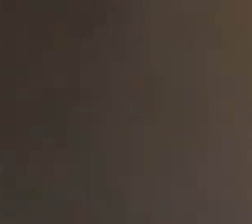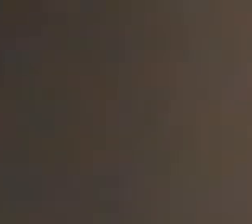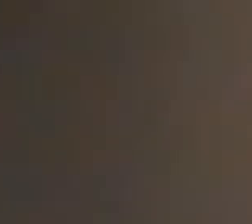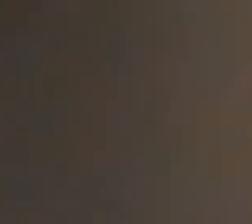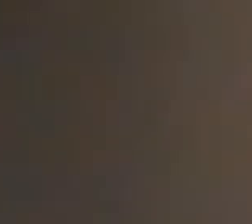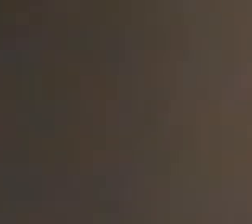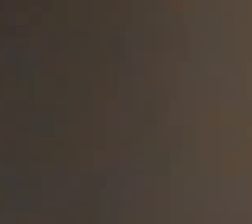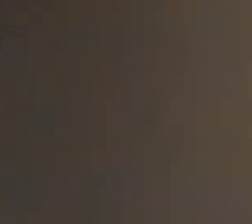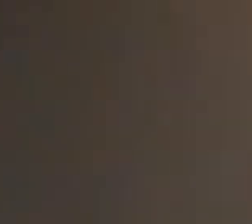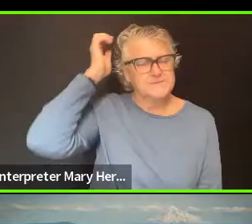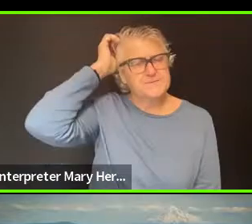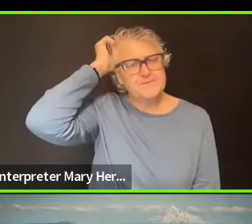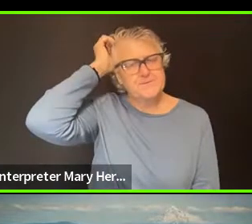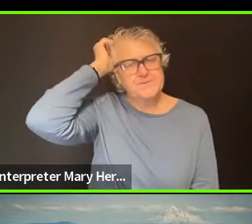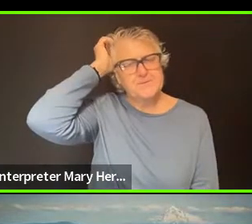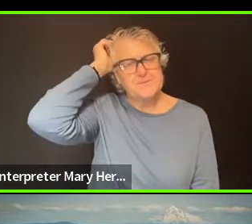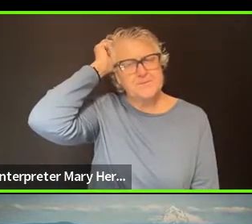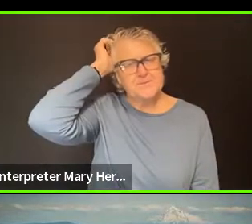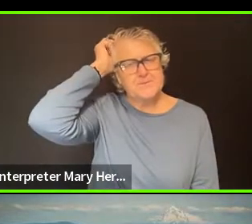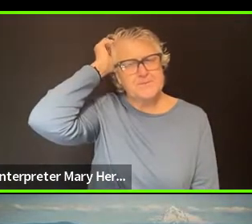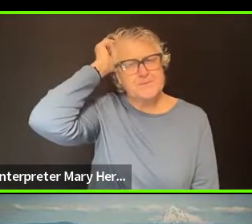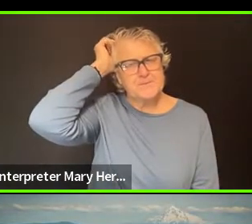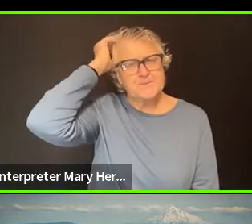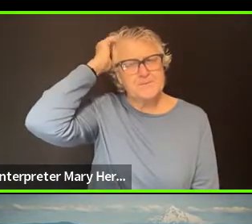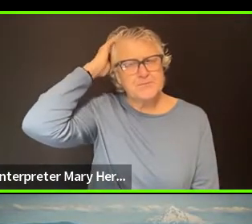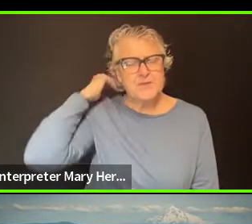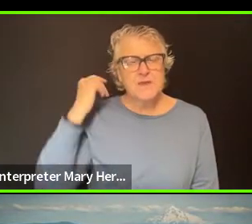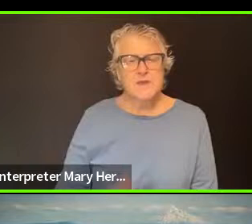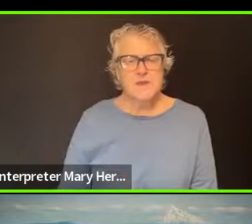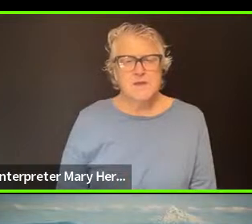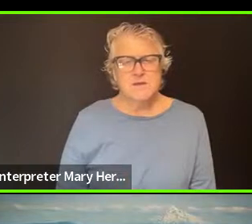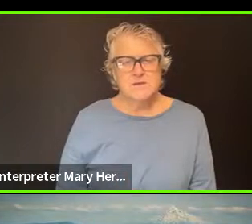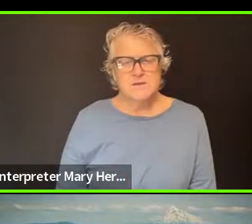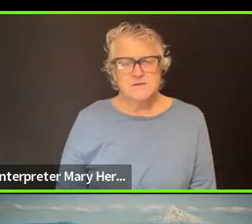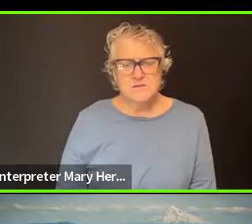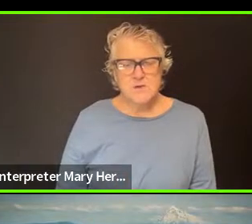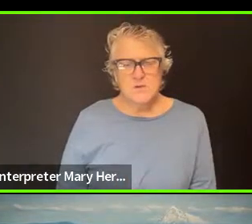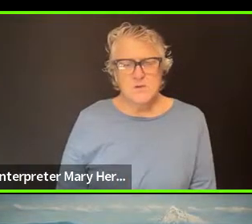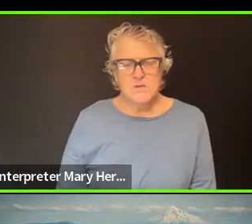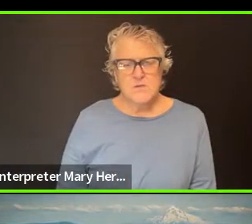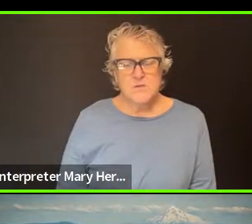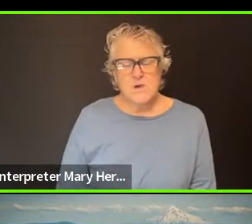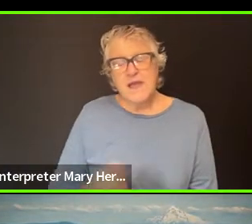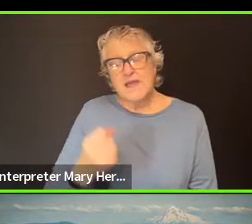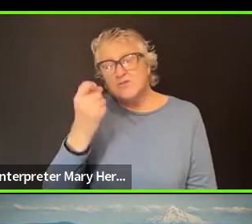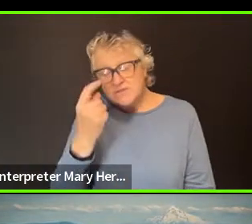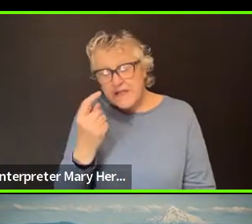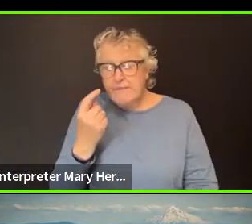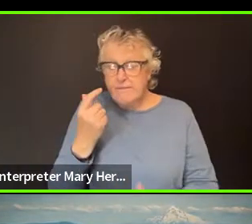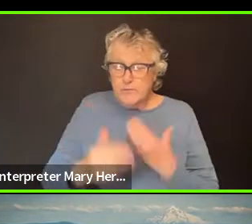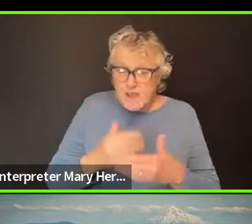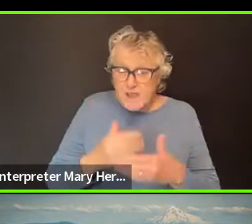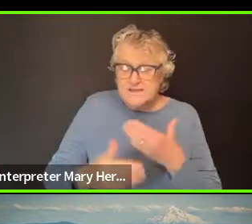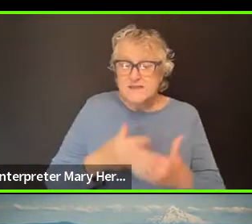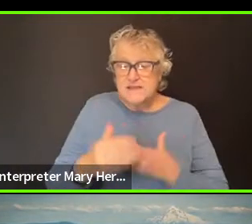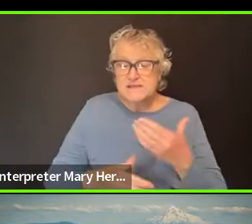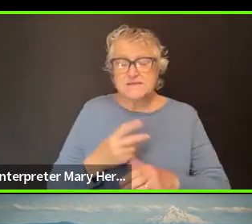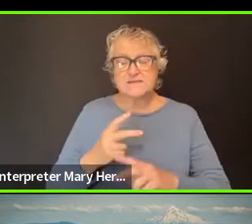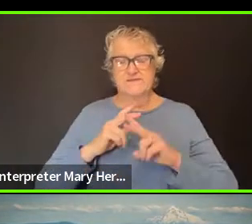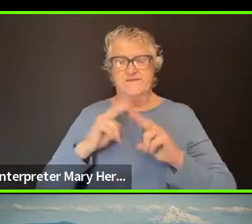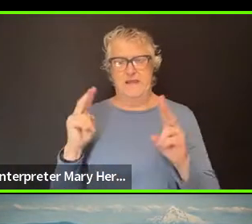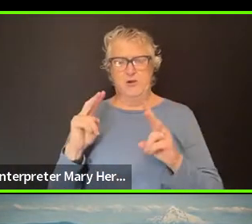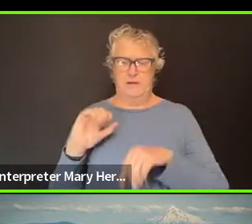So the process as a co-sponsor, I understand, is very prescriptive. The law lays out certain things that you must